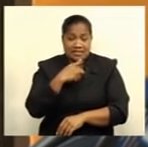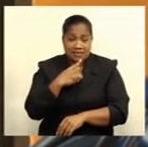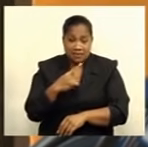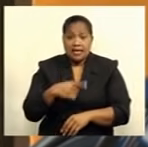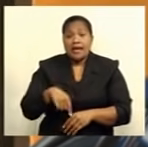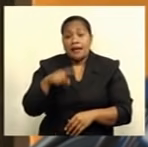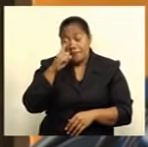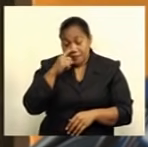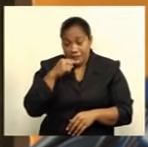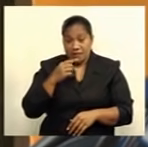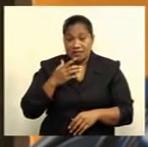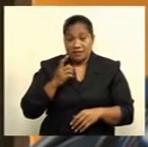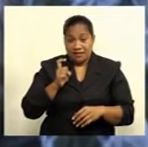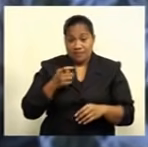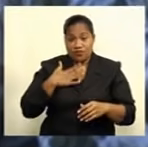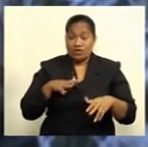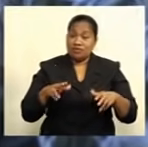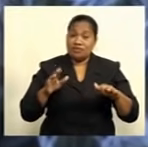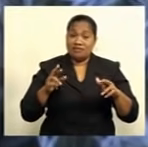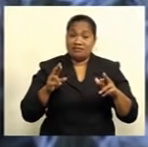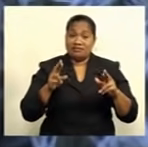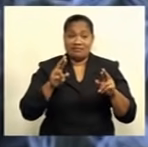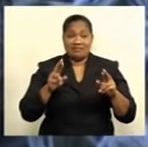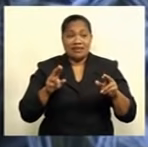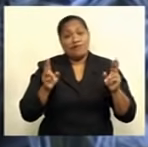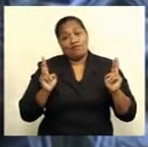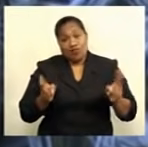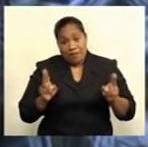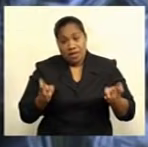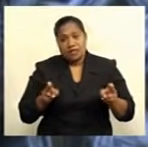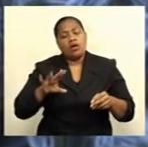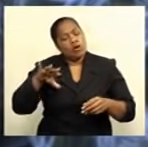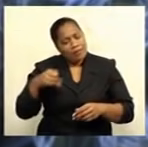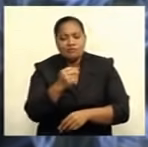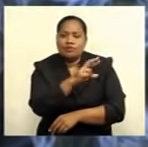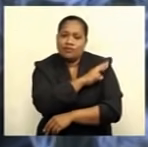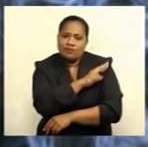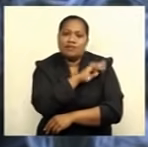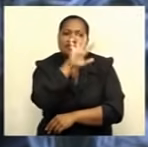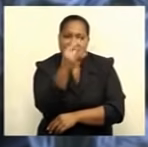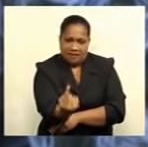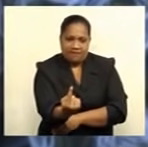of normalcy, responsible behavior is a must.